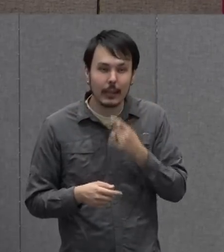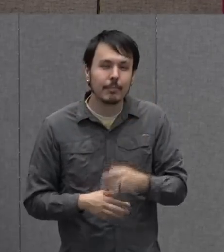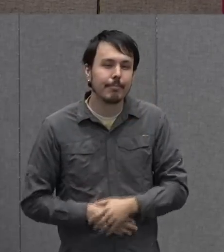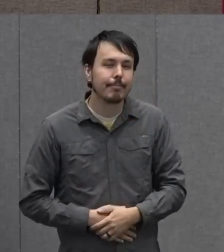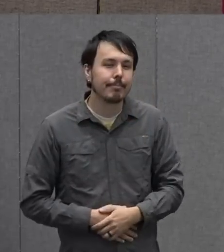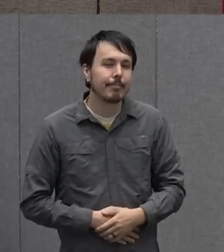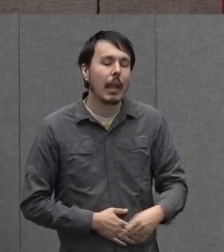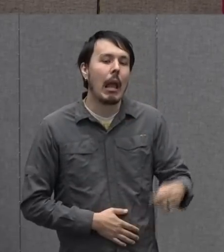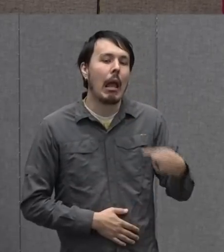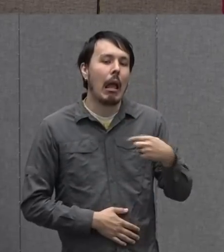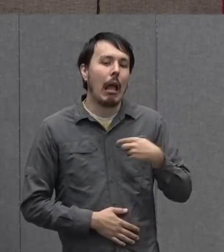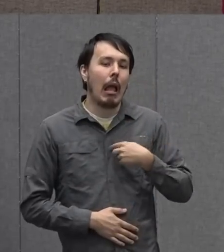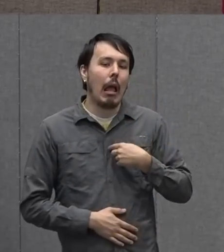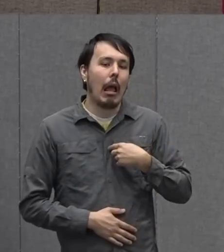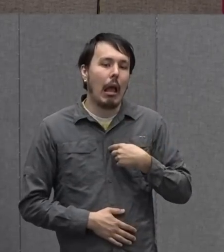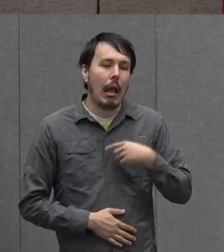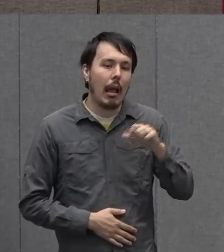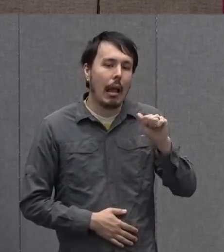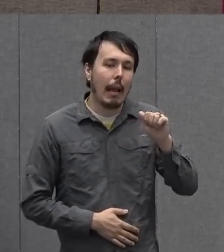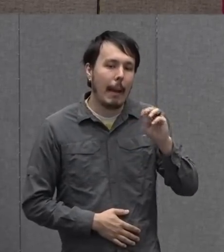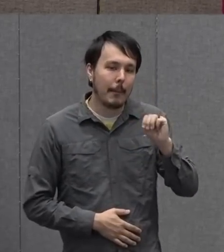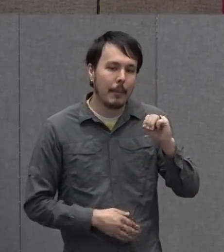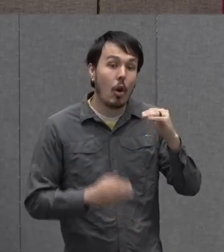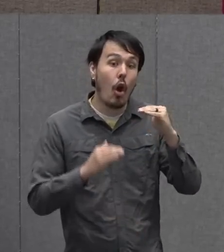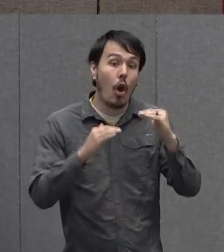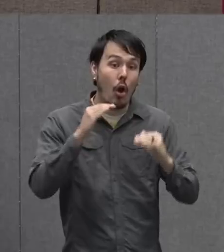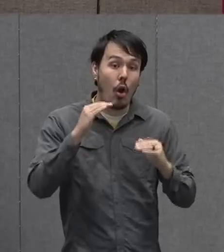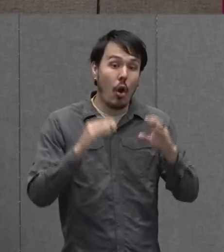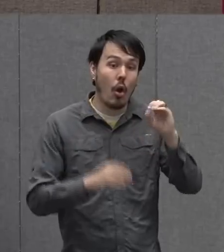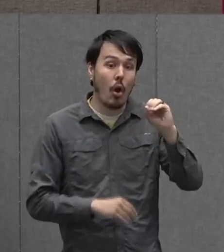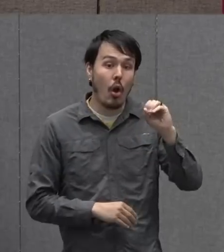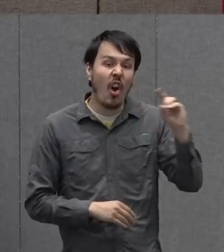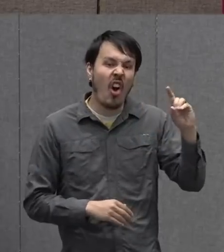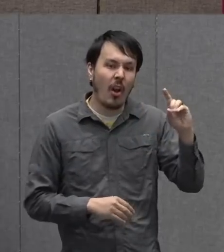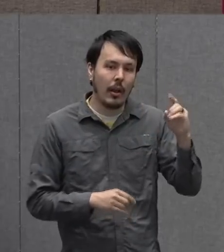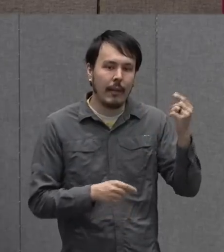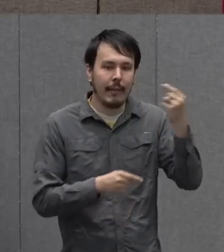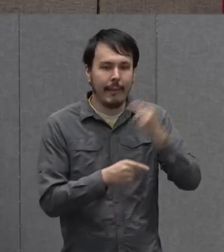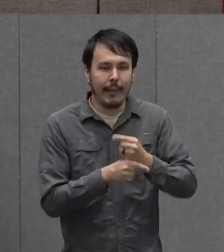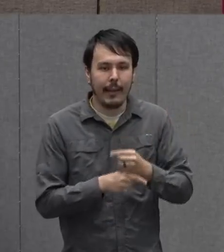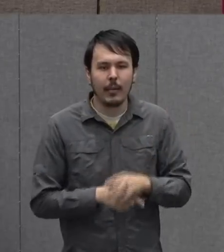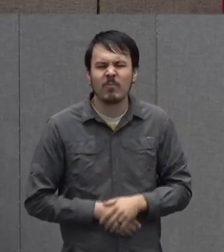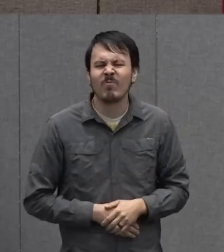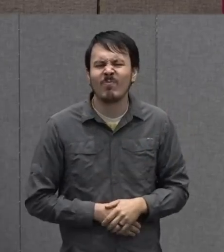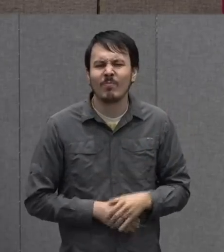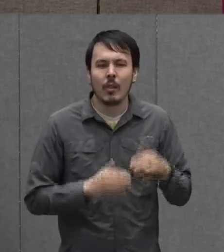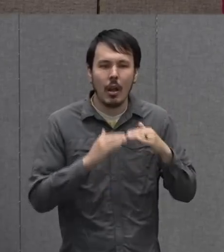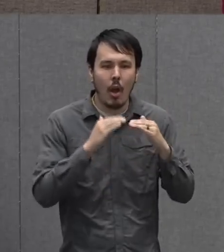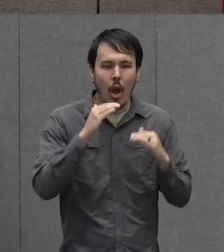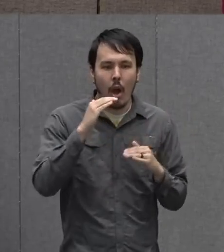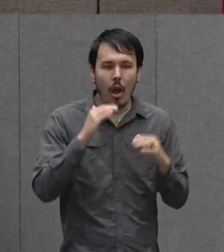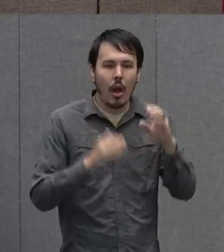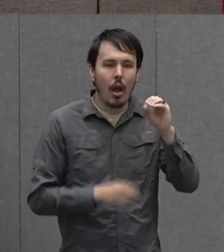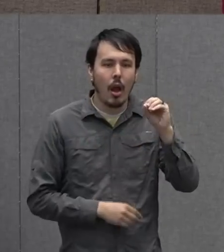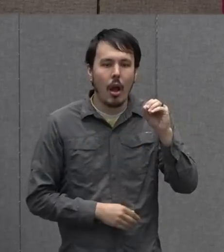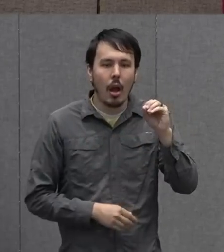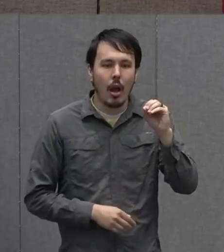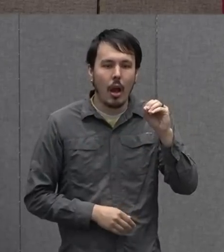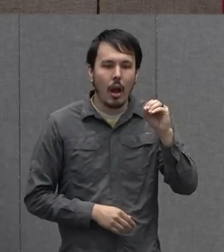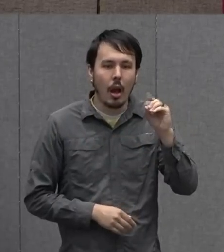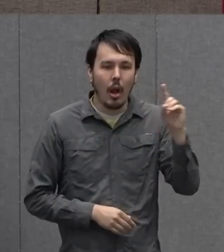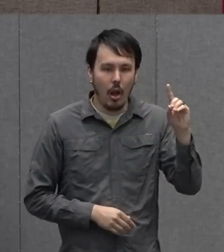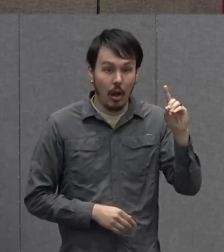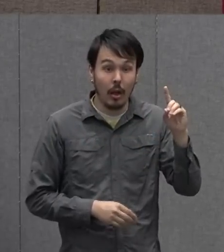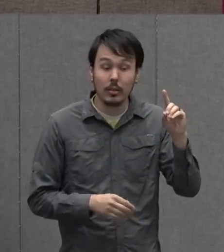I am an odd date. Odd. Odd. An odd date